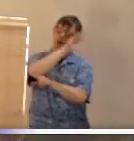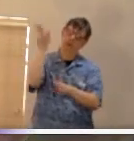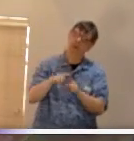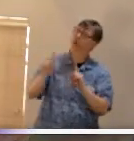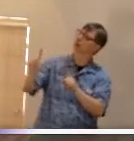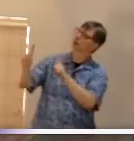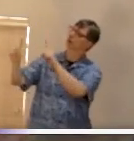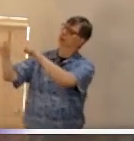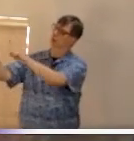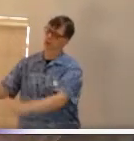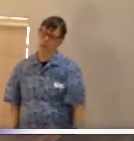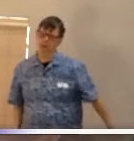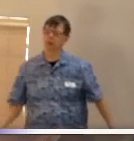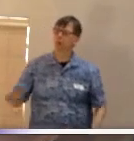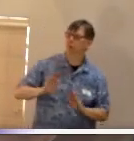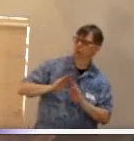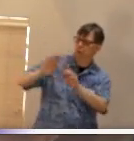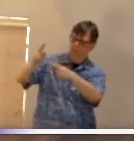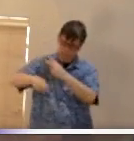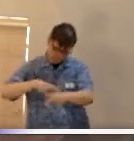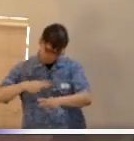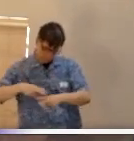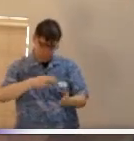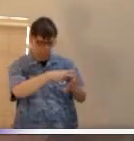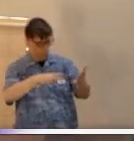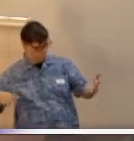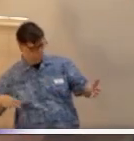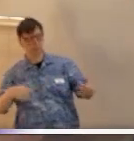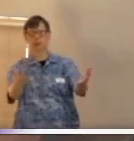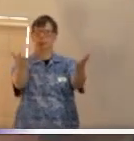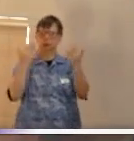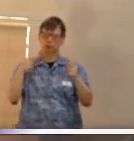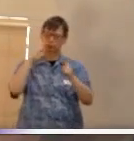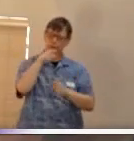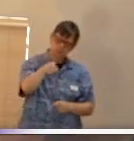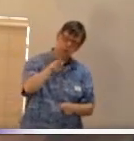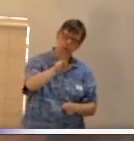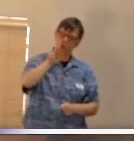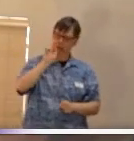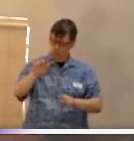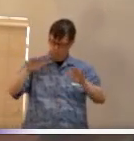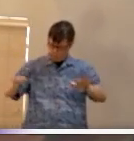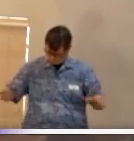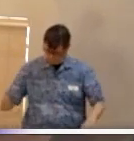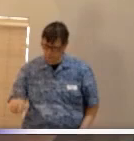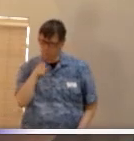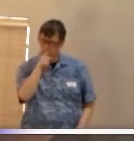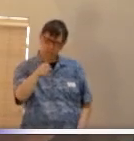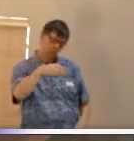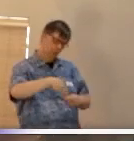your orientation towards the world, and it is drawing unto you your experiences that you